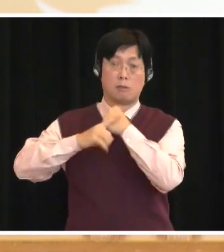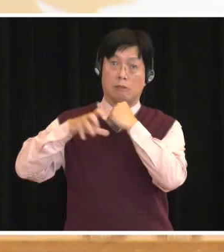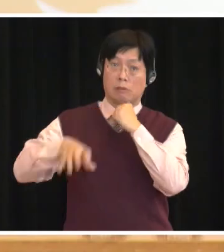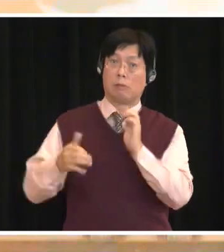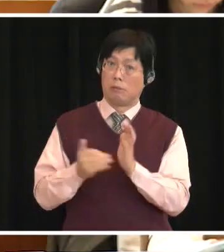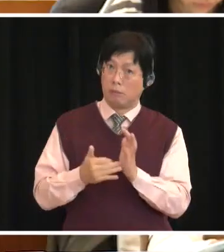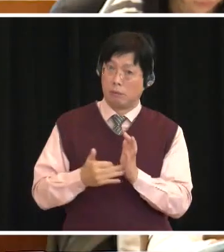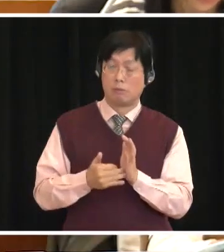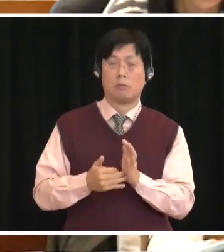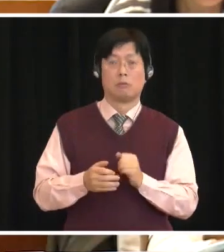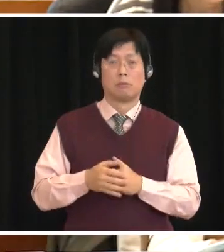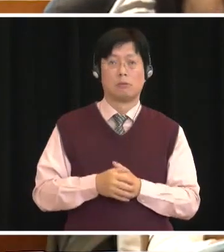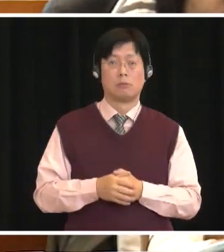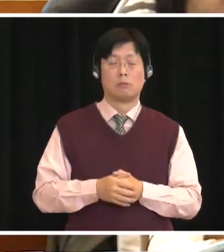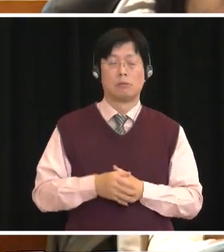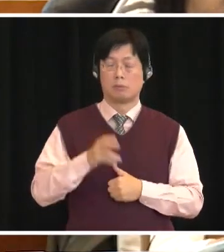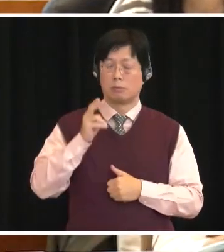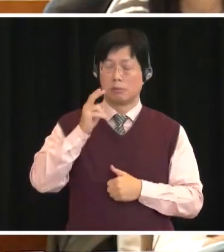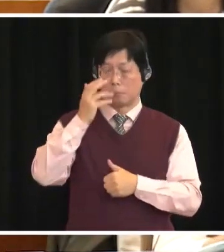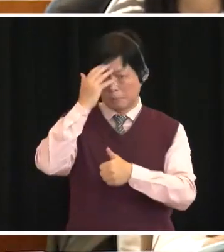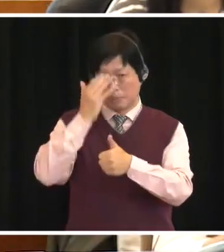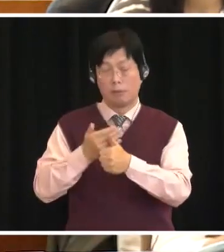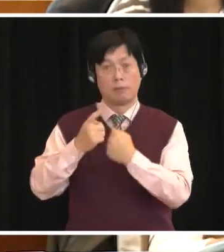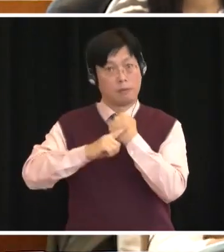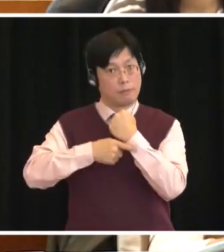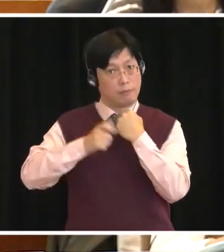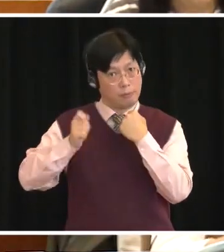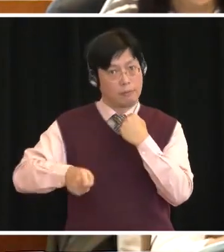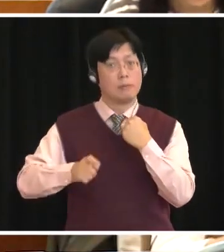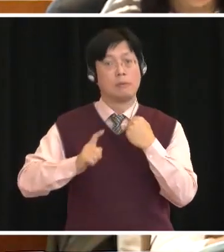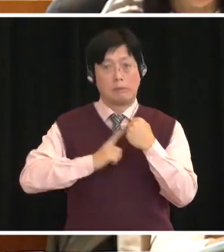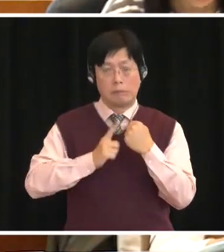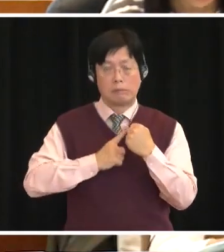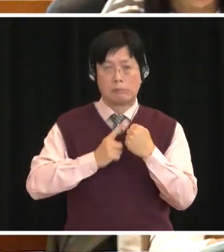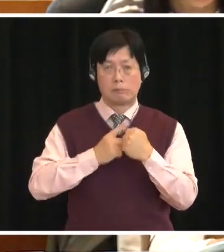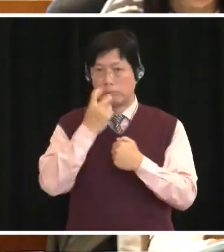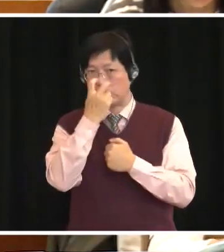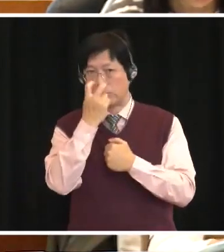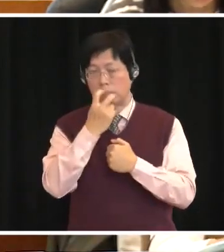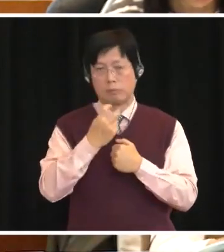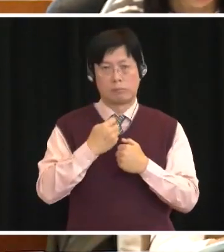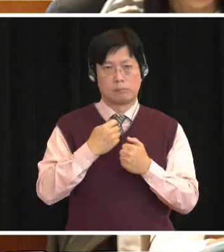the placement in pretrial detention?